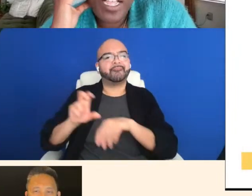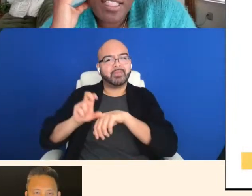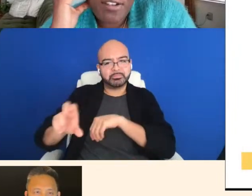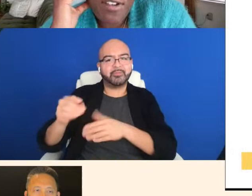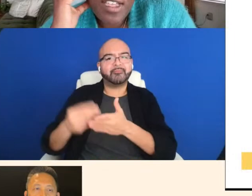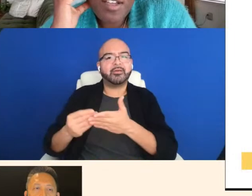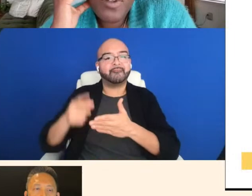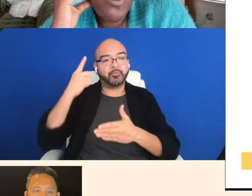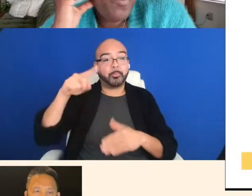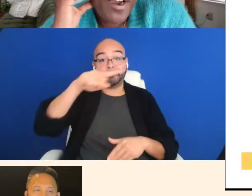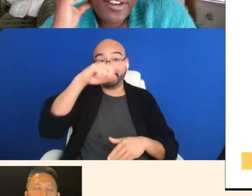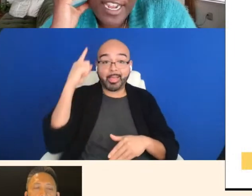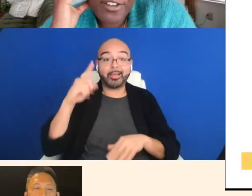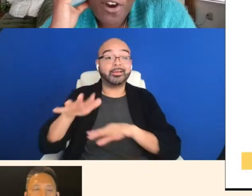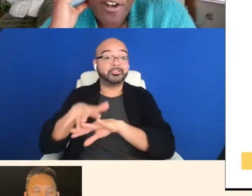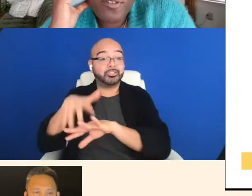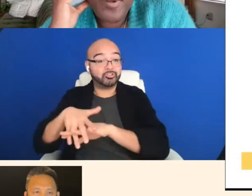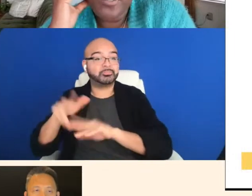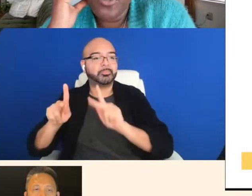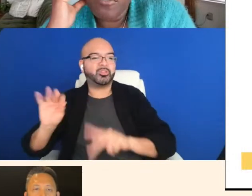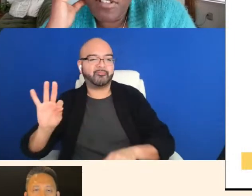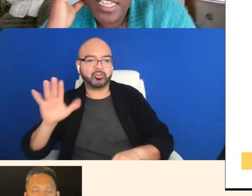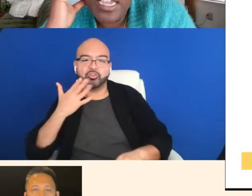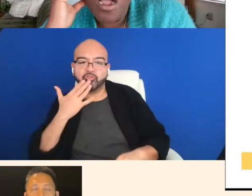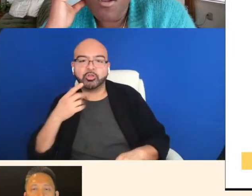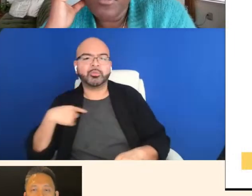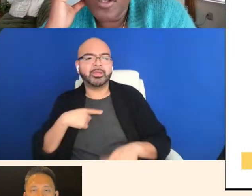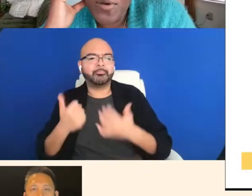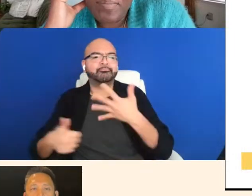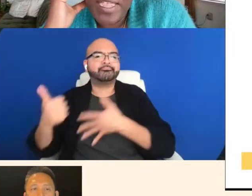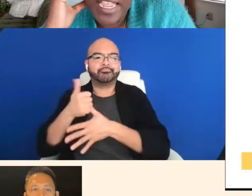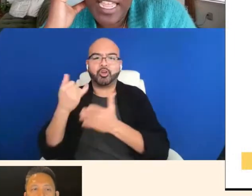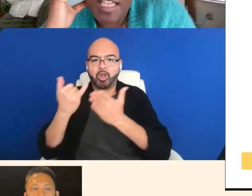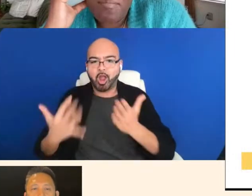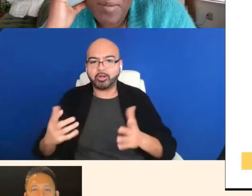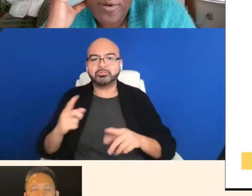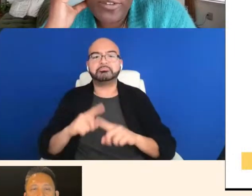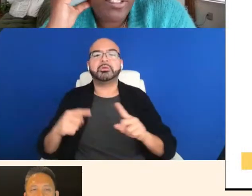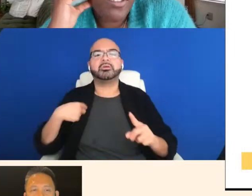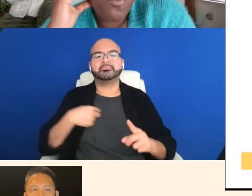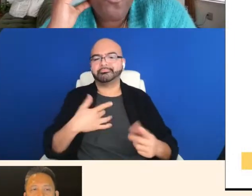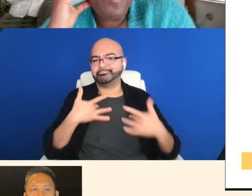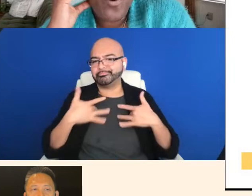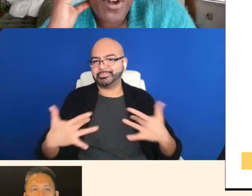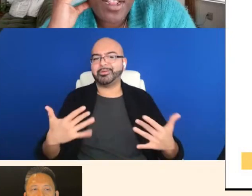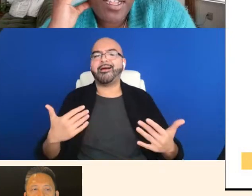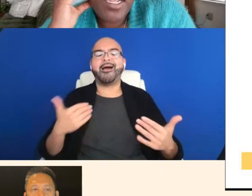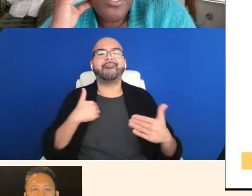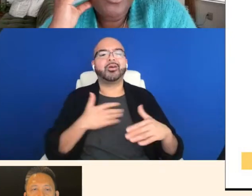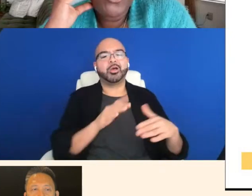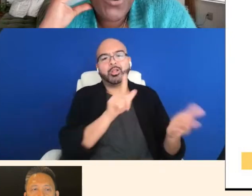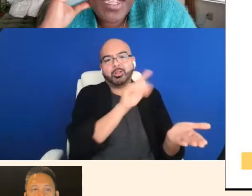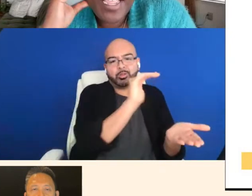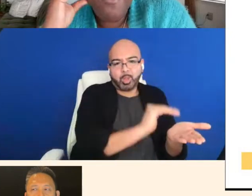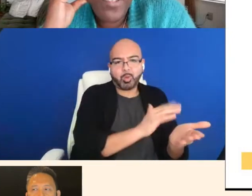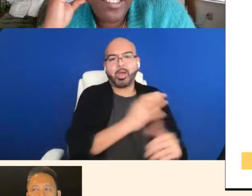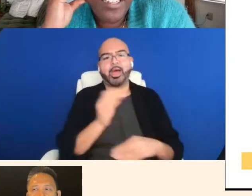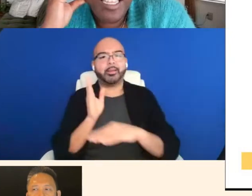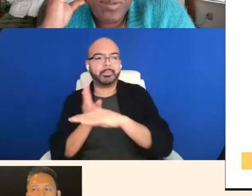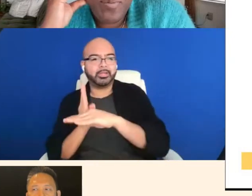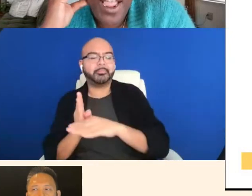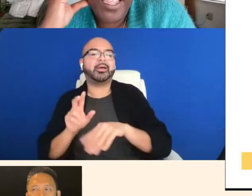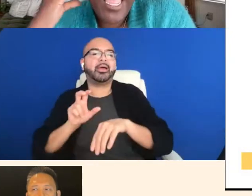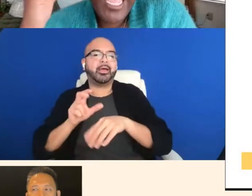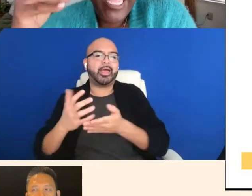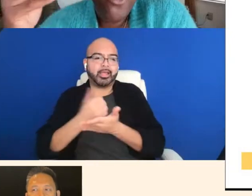people of color. We do prioritize artists, but generally our low and mid income members, it's self reported, to join and invest